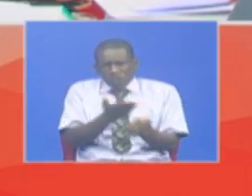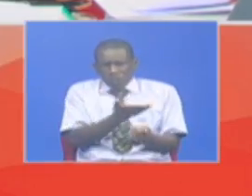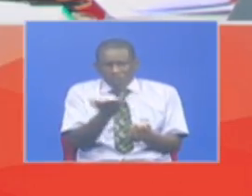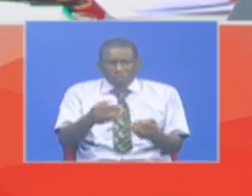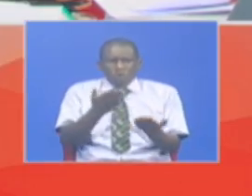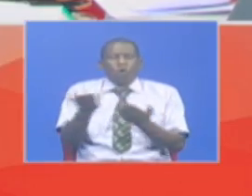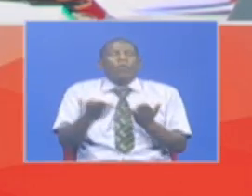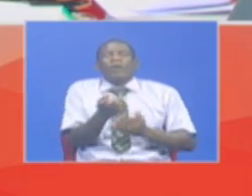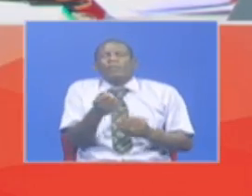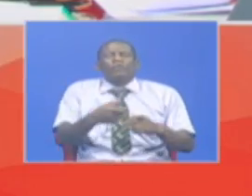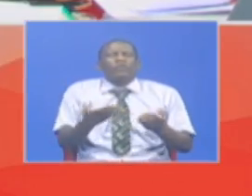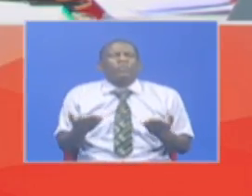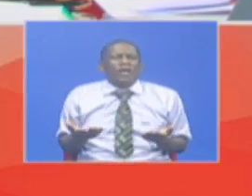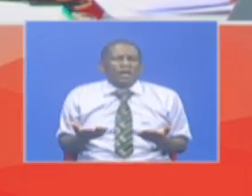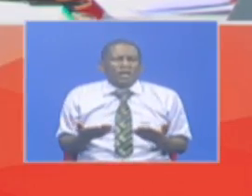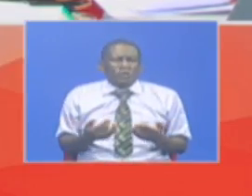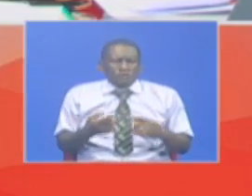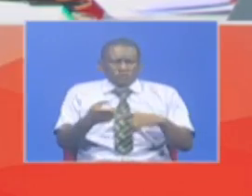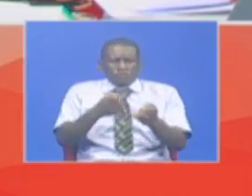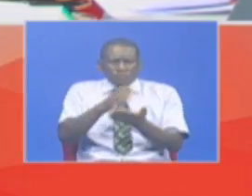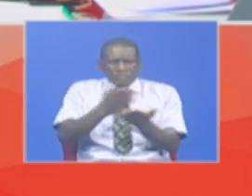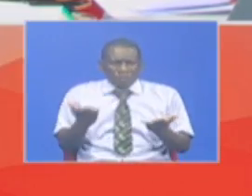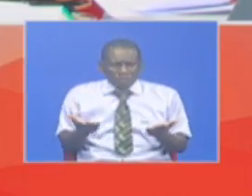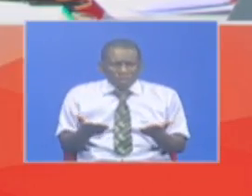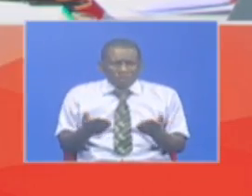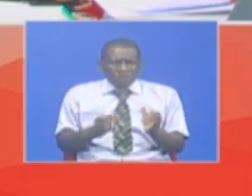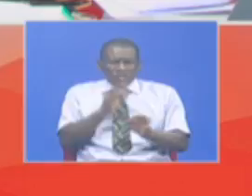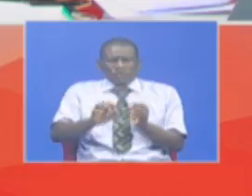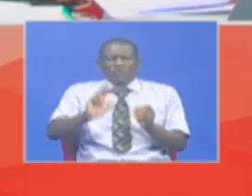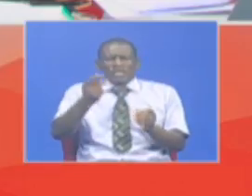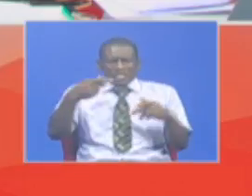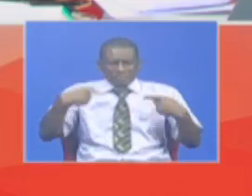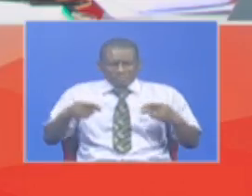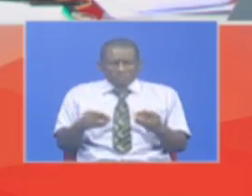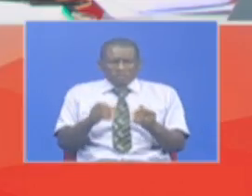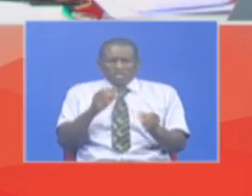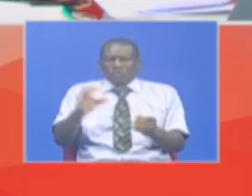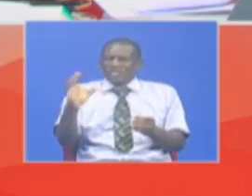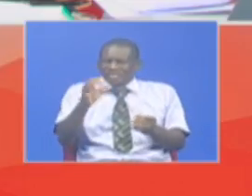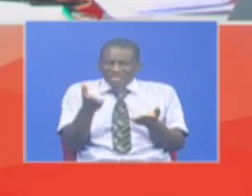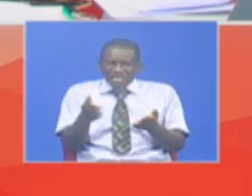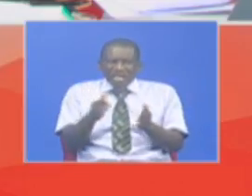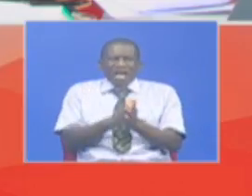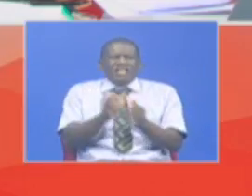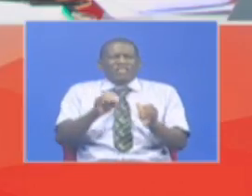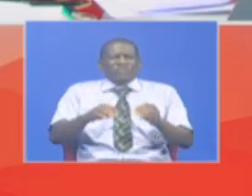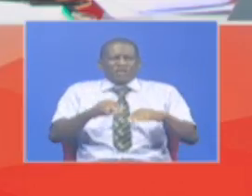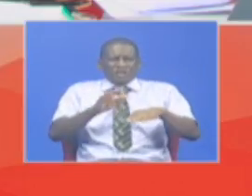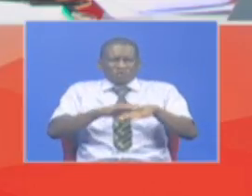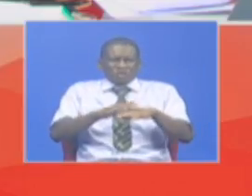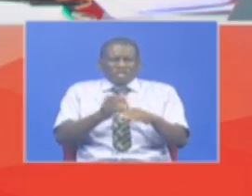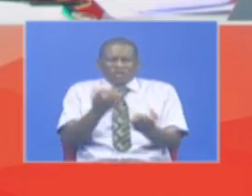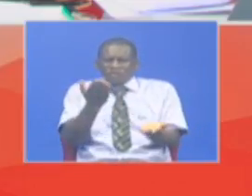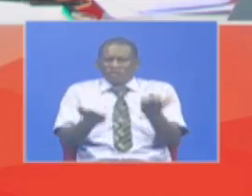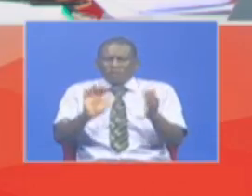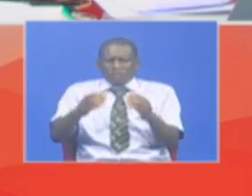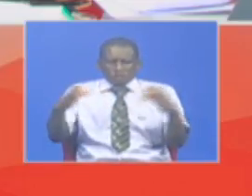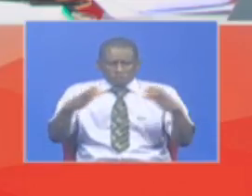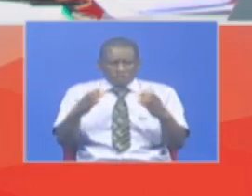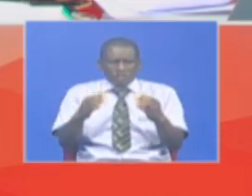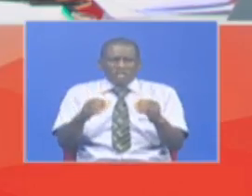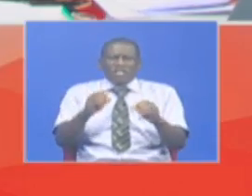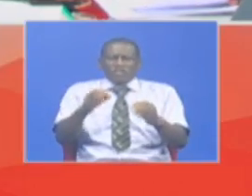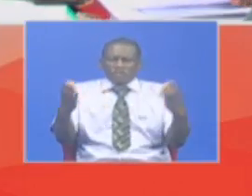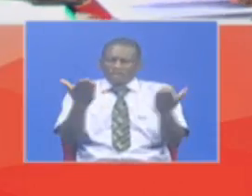money coming from? Right, thank you. It would come from somewhere. I mean, if we're Kenyans, and if we're citizens, and if we're valuable, and if we're valued by our communities, and if we're valued by our